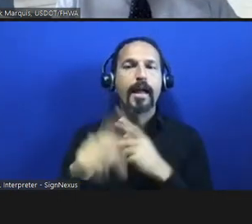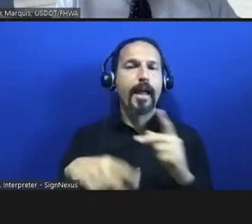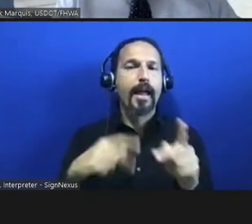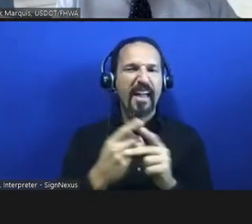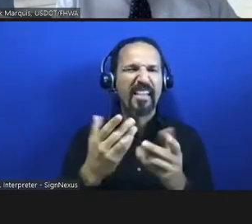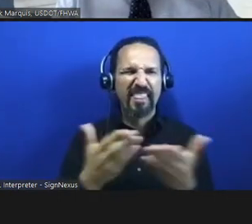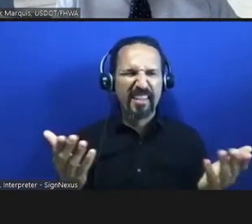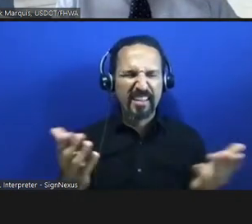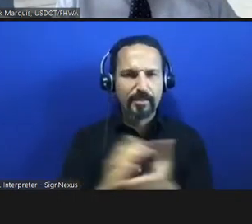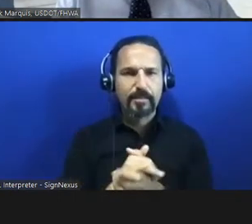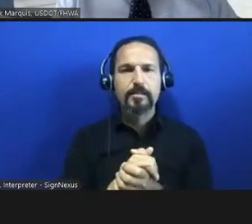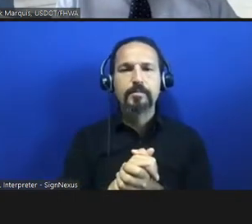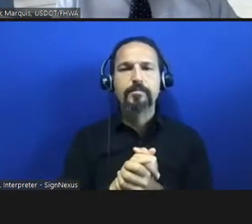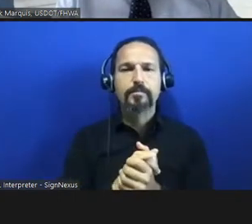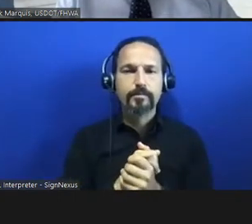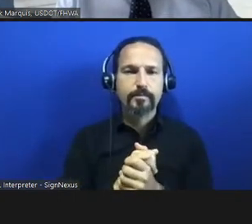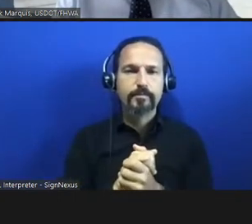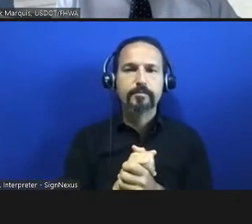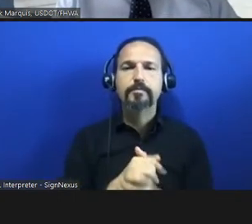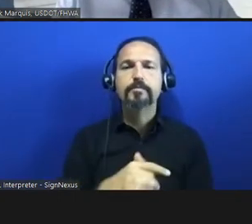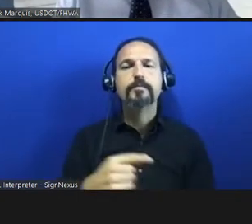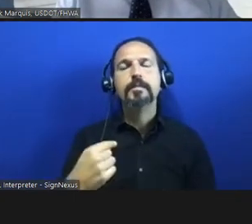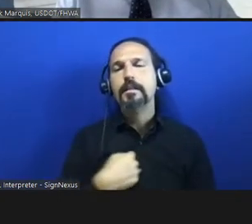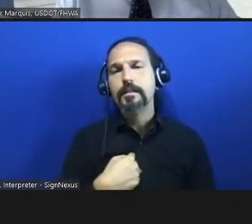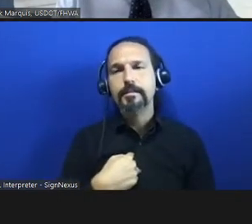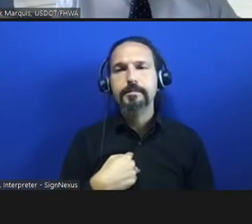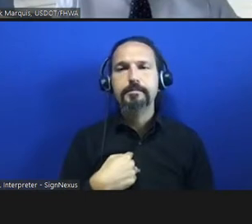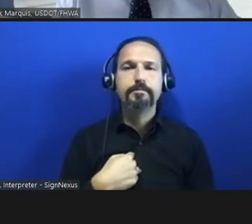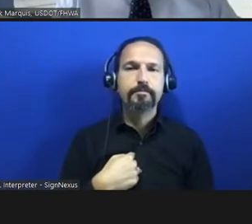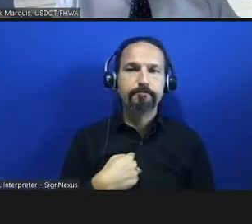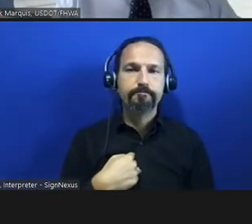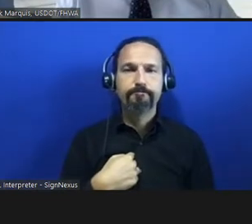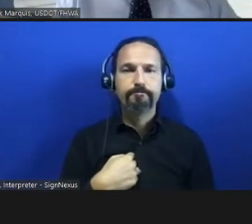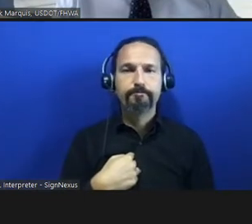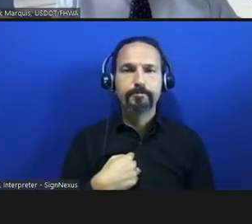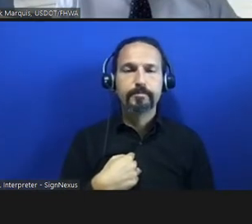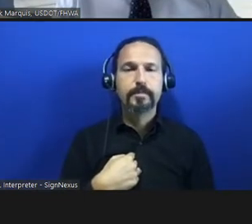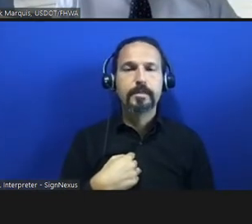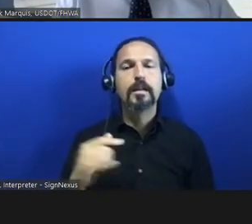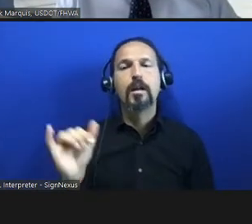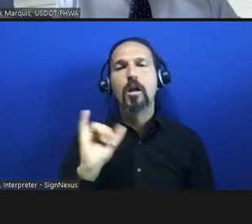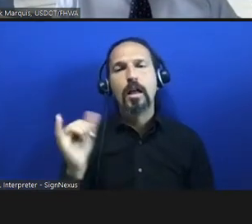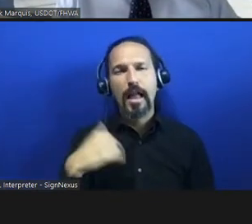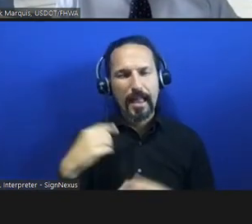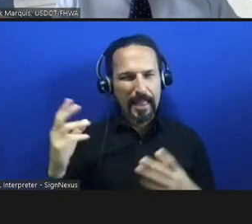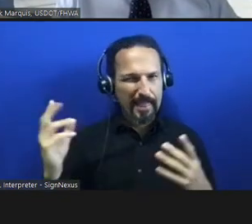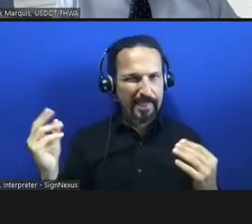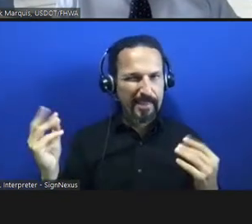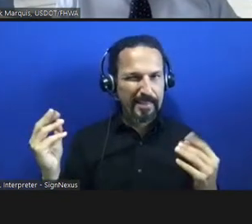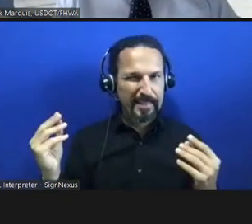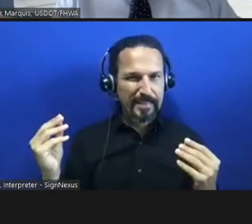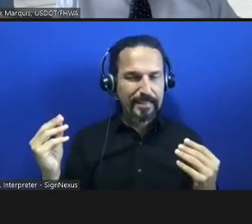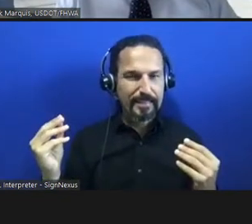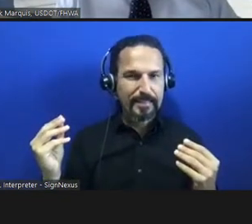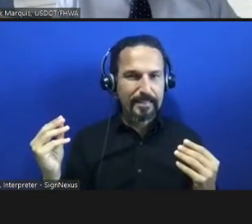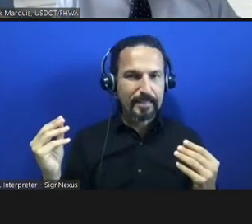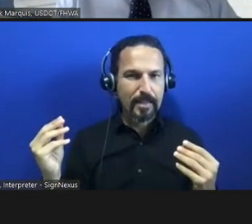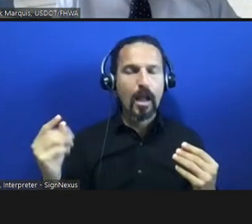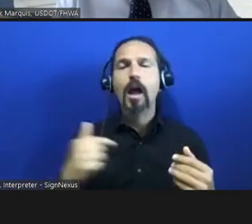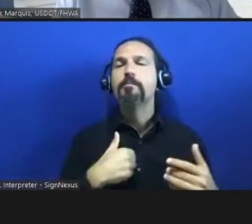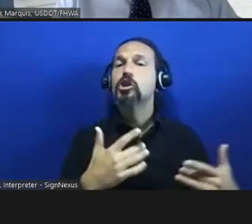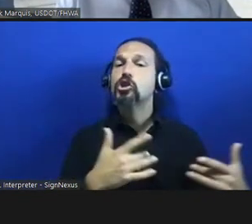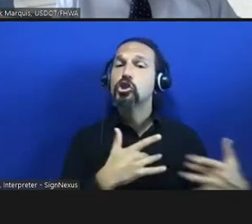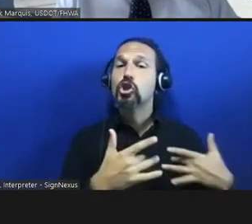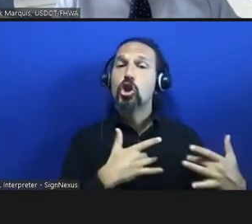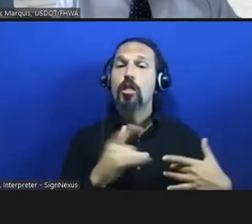thing uh furthermore I don't furthermore I think that this I am worried